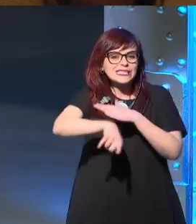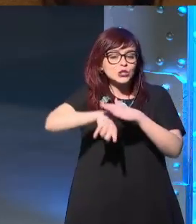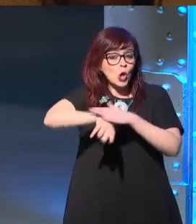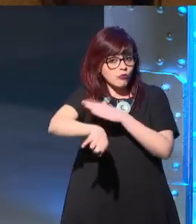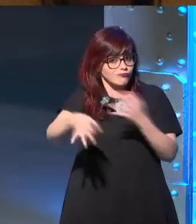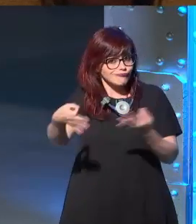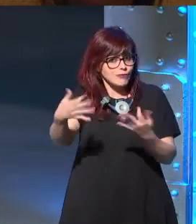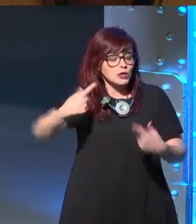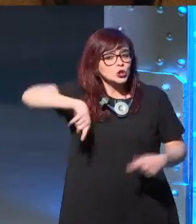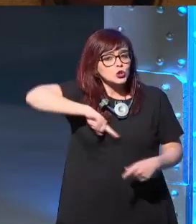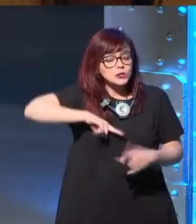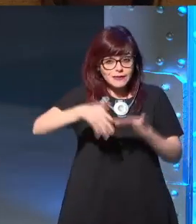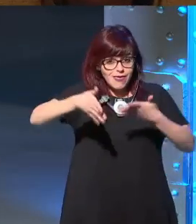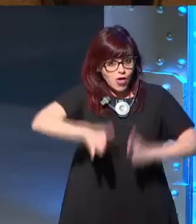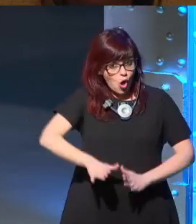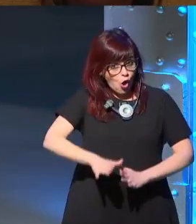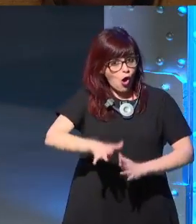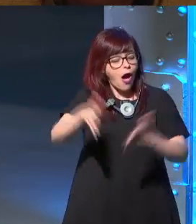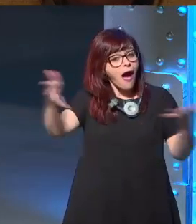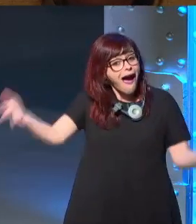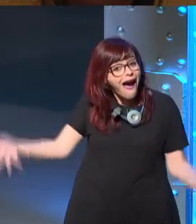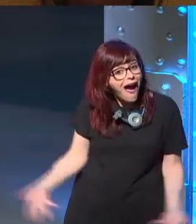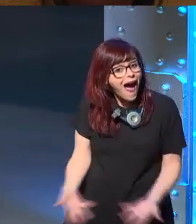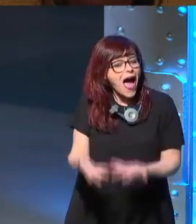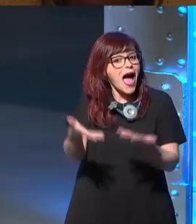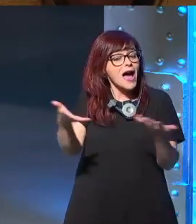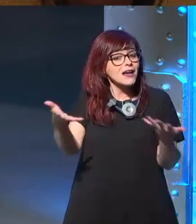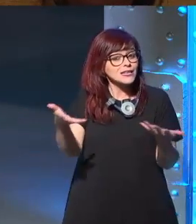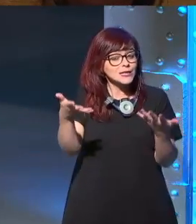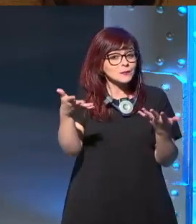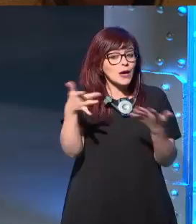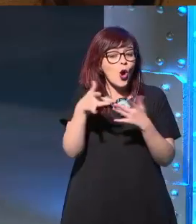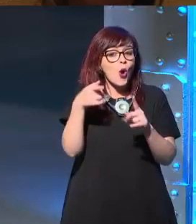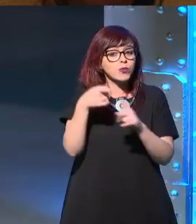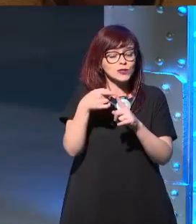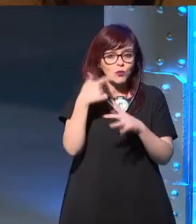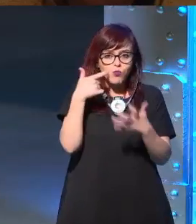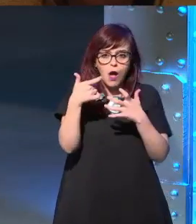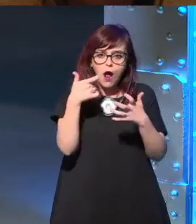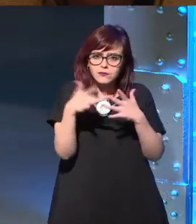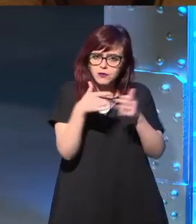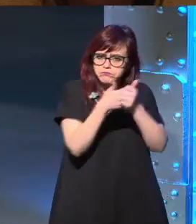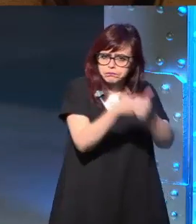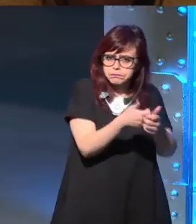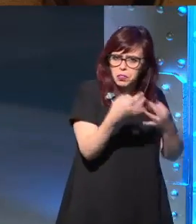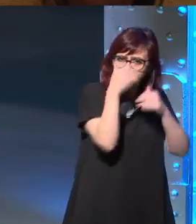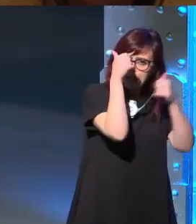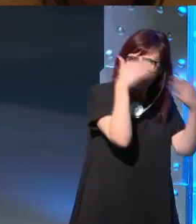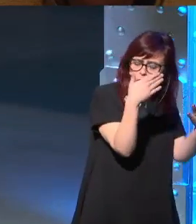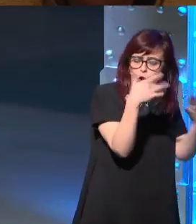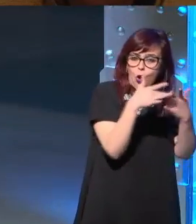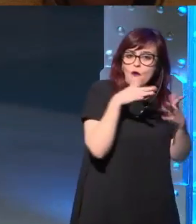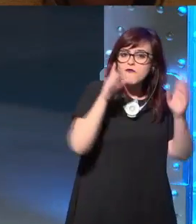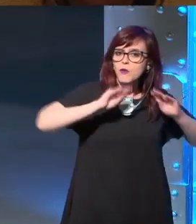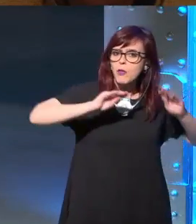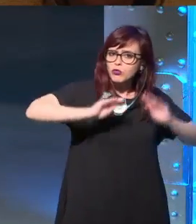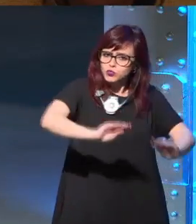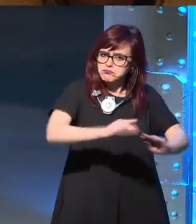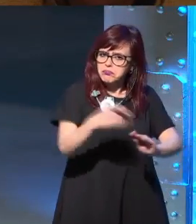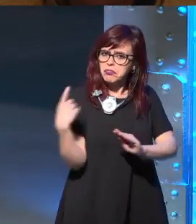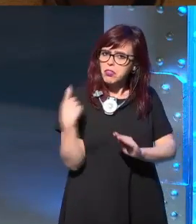pursue artistic practices as part of their education and training for life? Well,